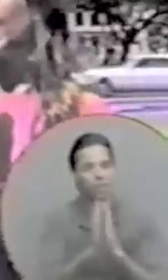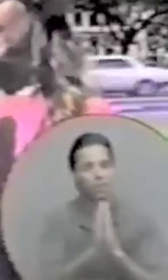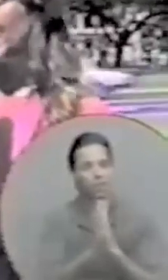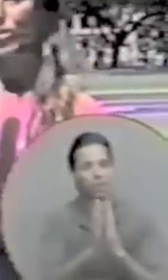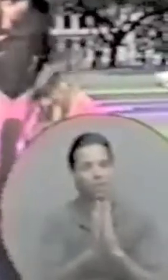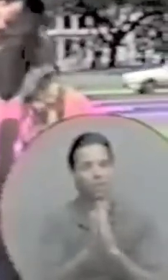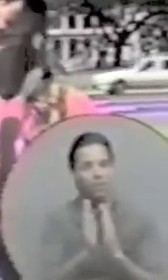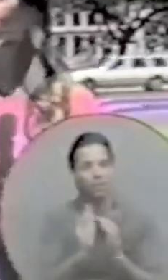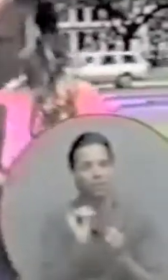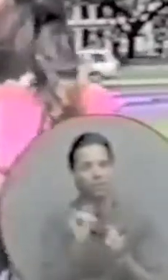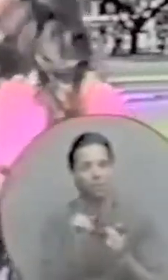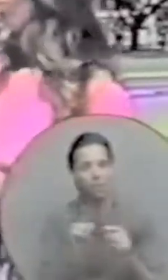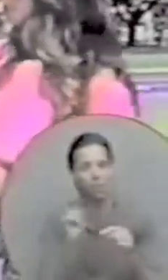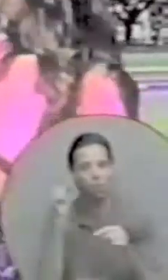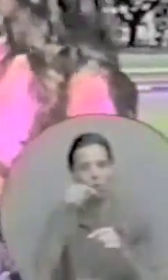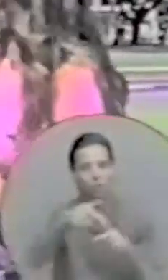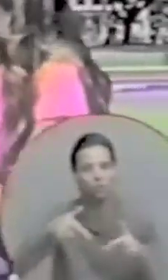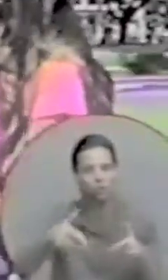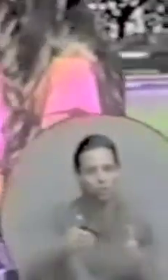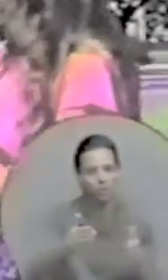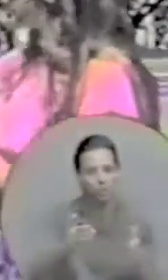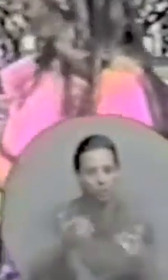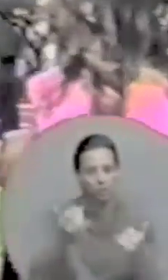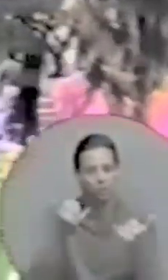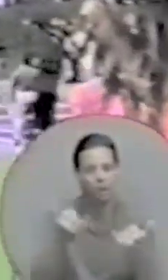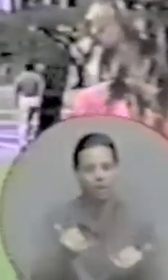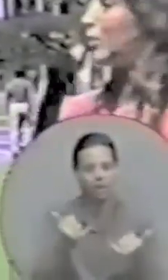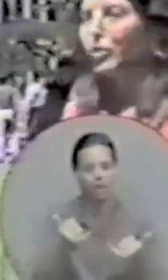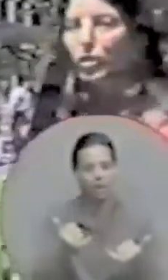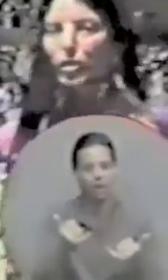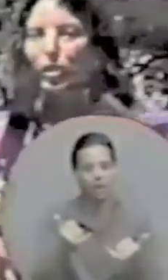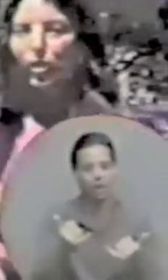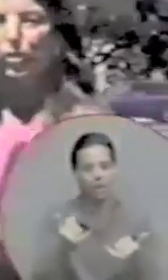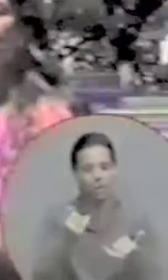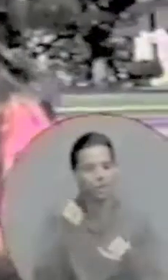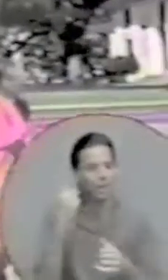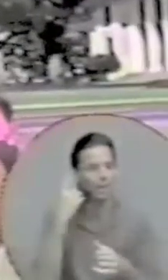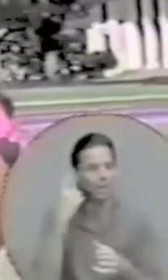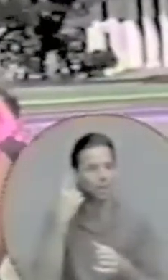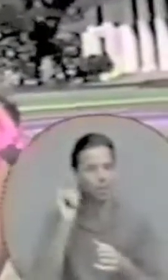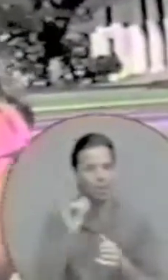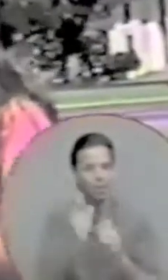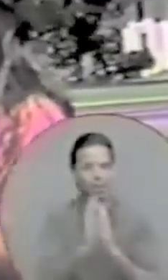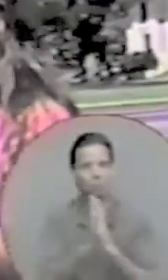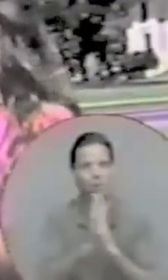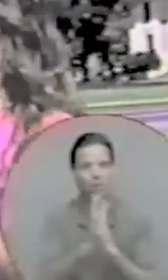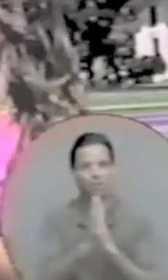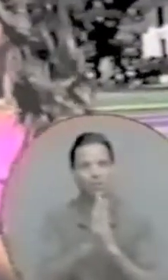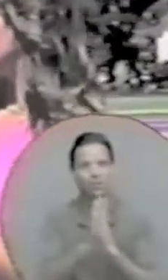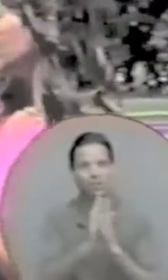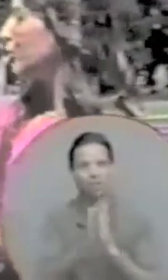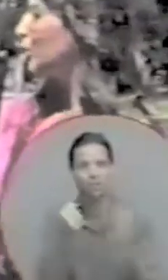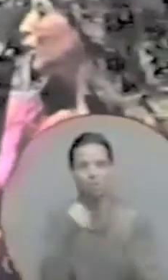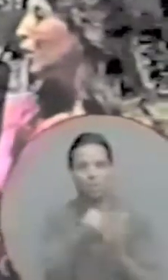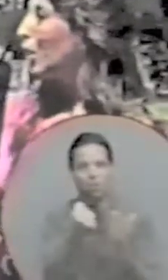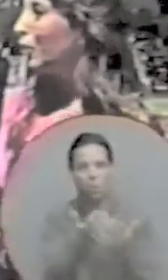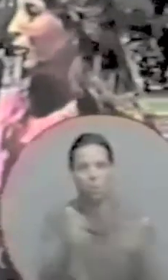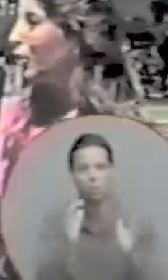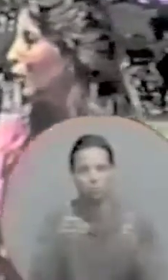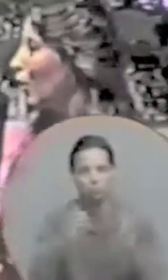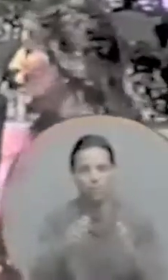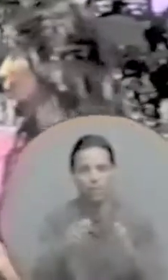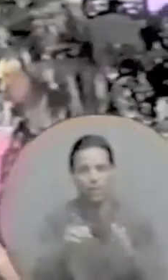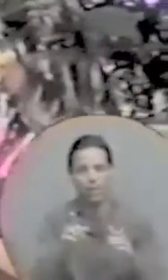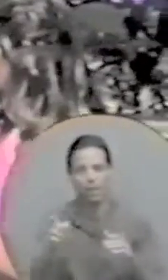on crossing the street. Right now you can hear that the traffic is coming off of Punchbowl Street